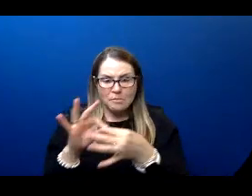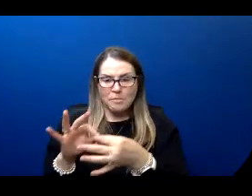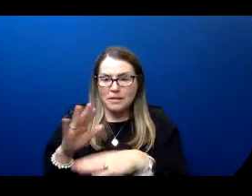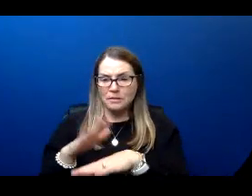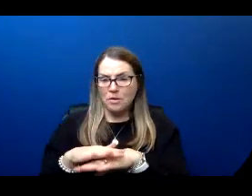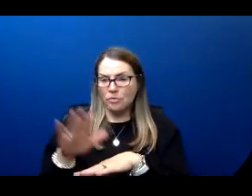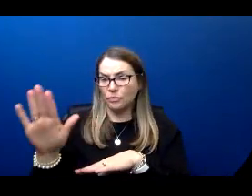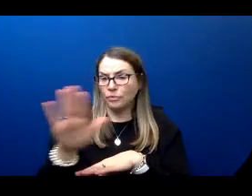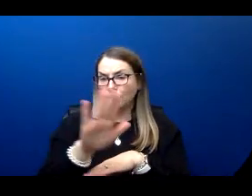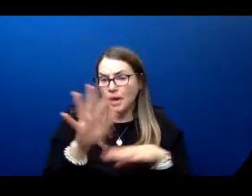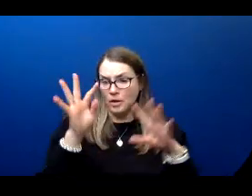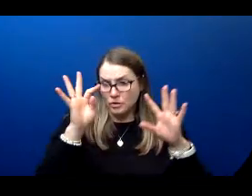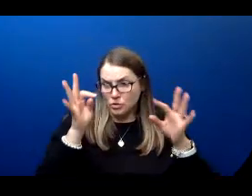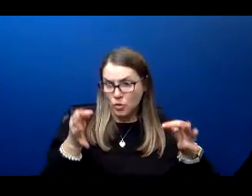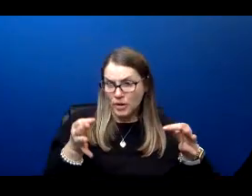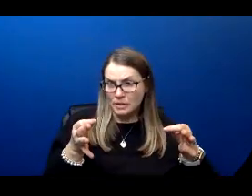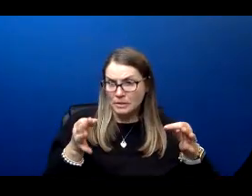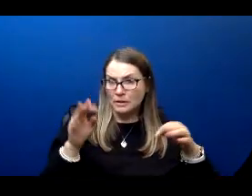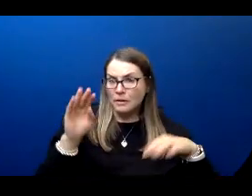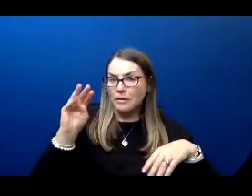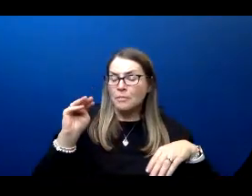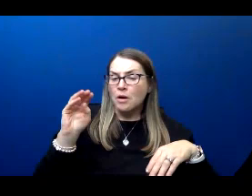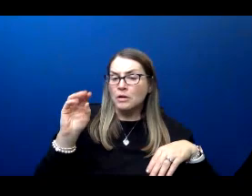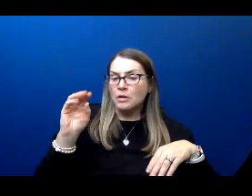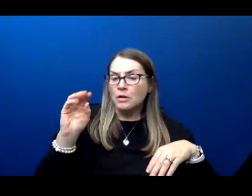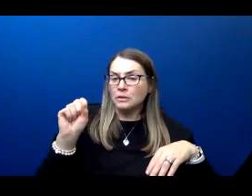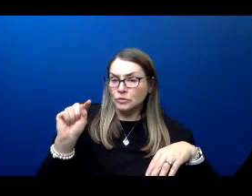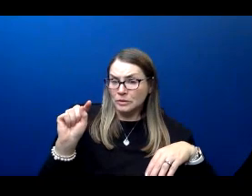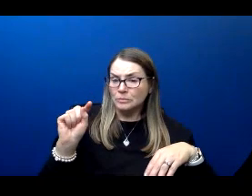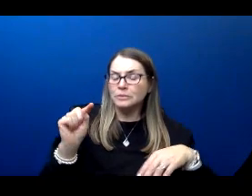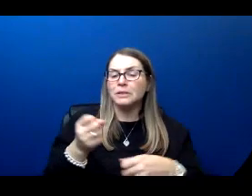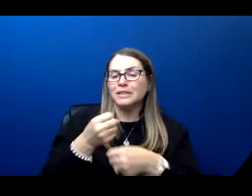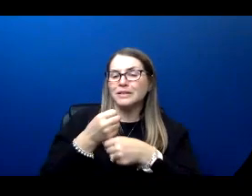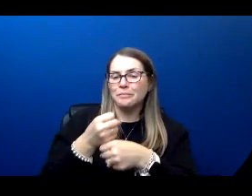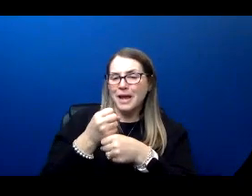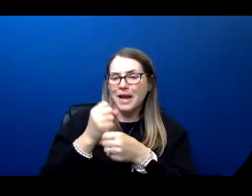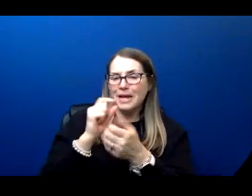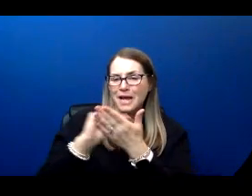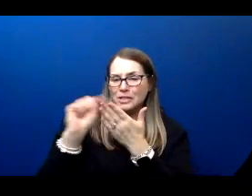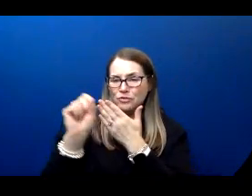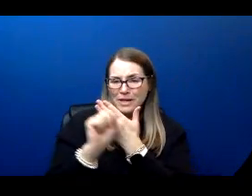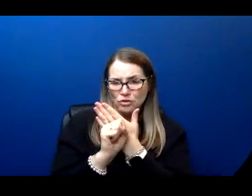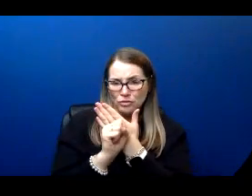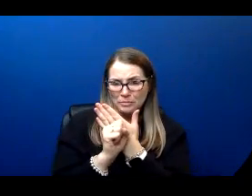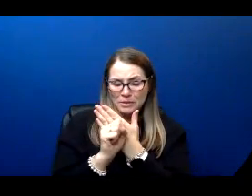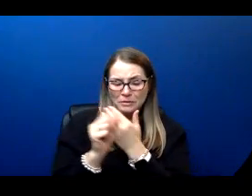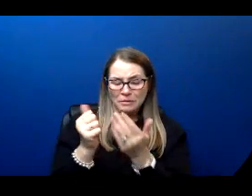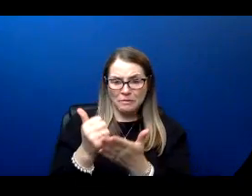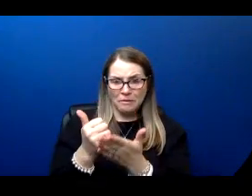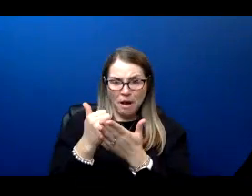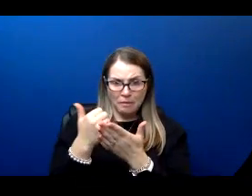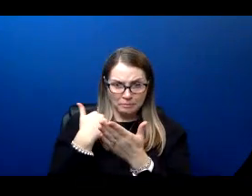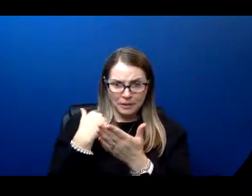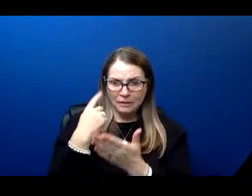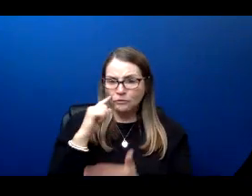choices. Microsoft Teams was used to auto-generate transcripts, which helped me in the analysis of the